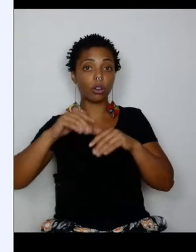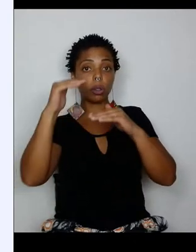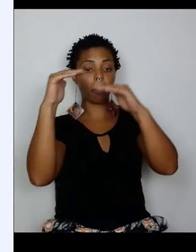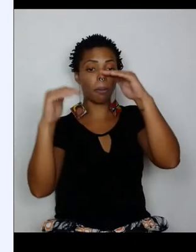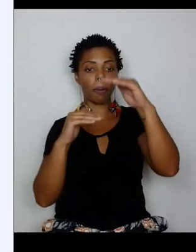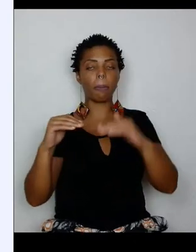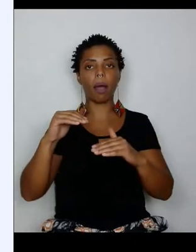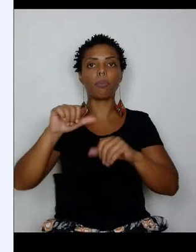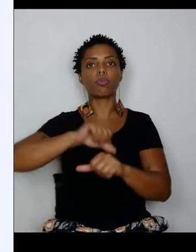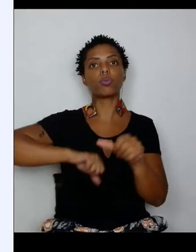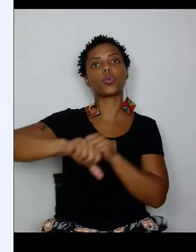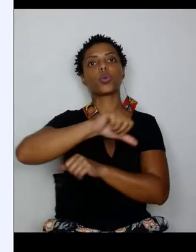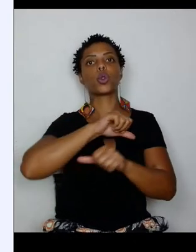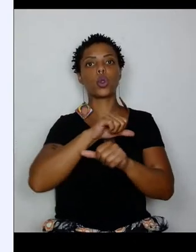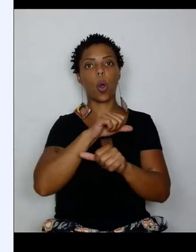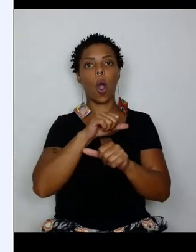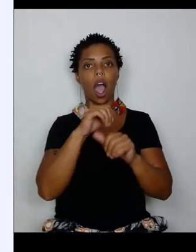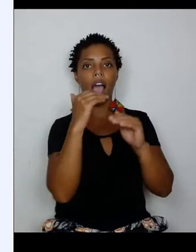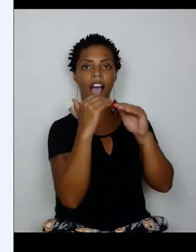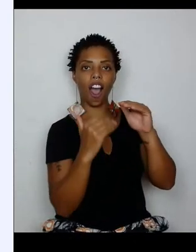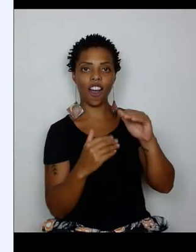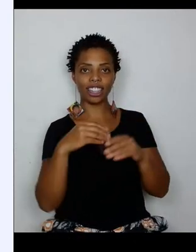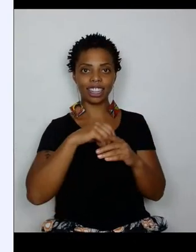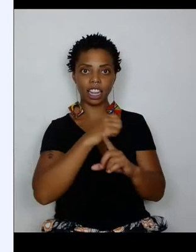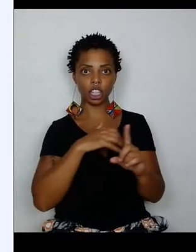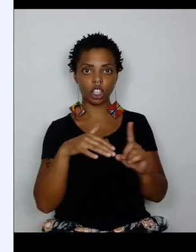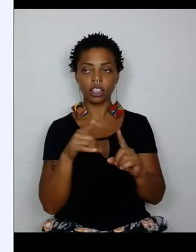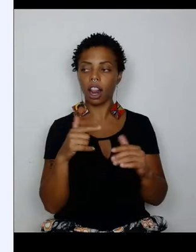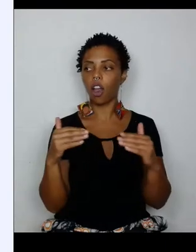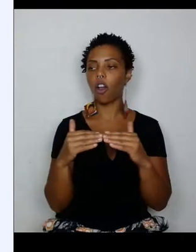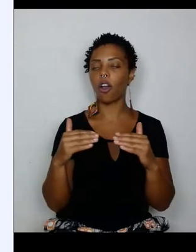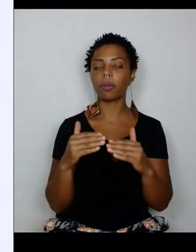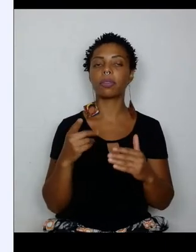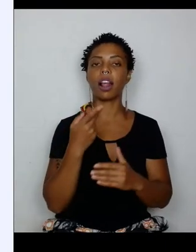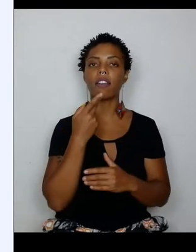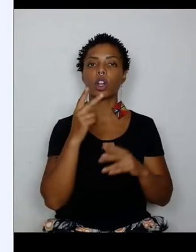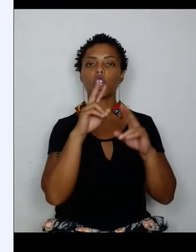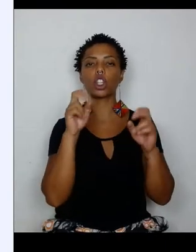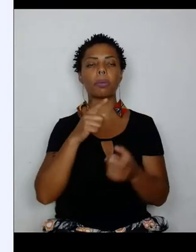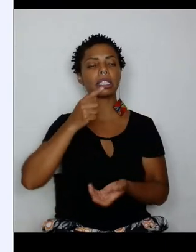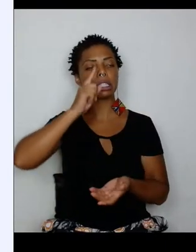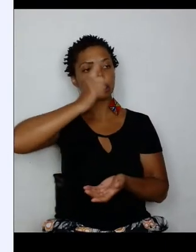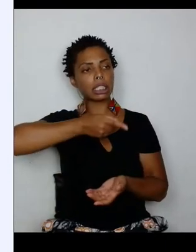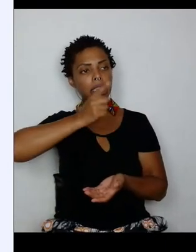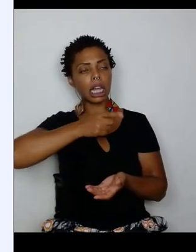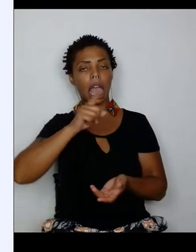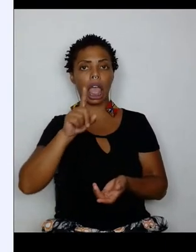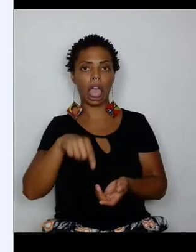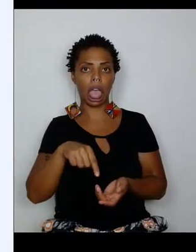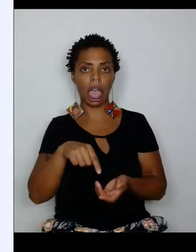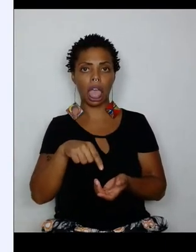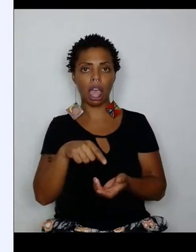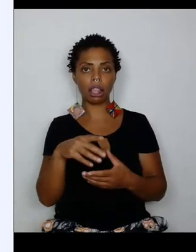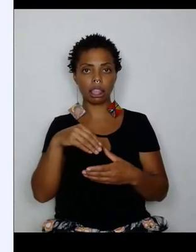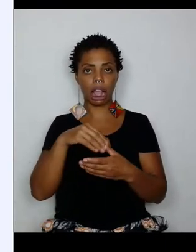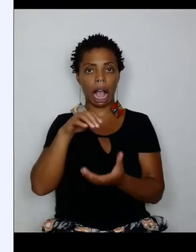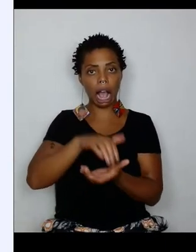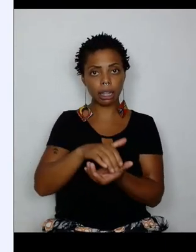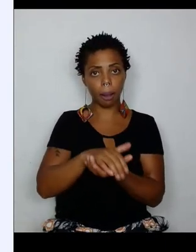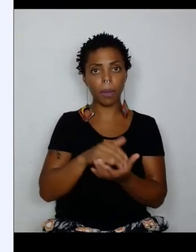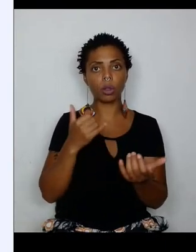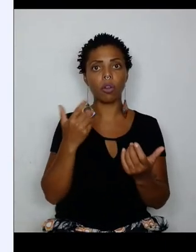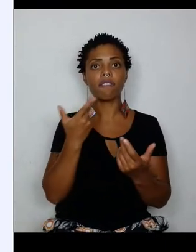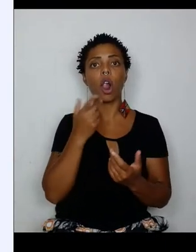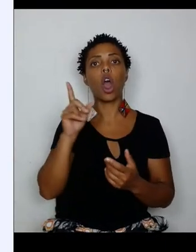institution of marriage as yet another form of prostitution and he called it nothing but a sale and he advocated